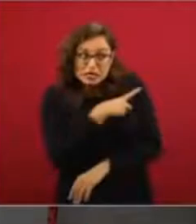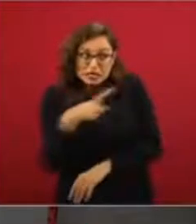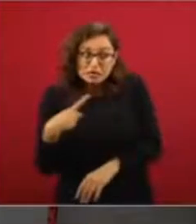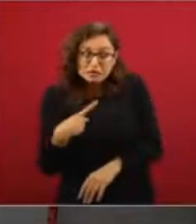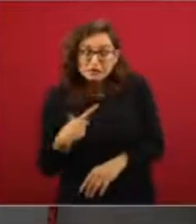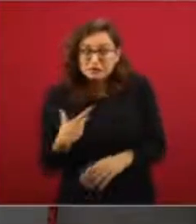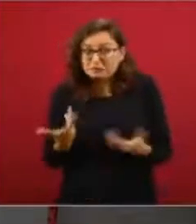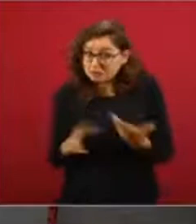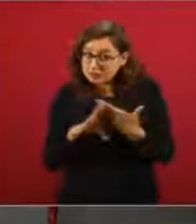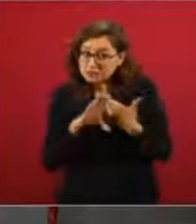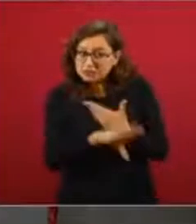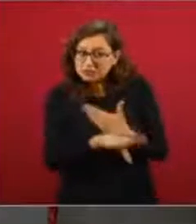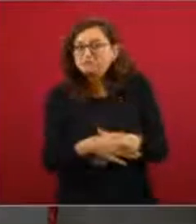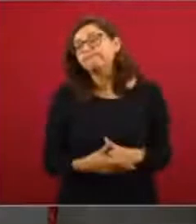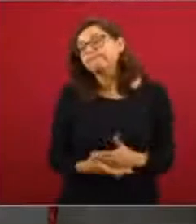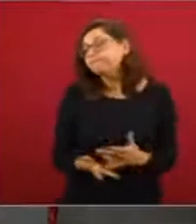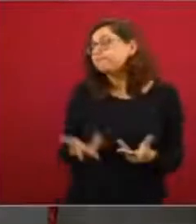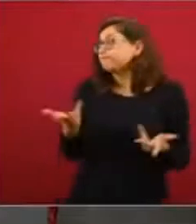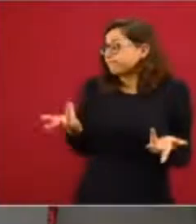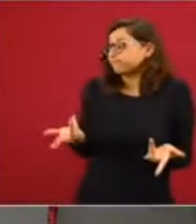pero